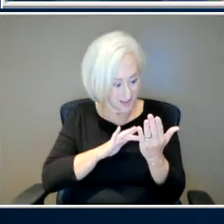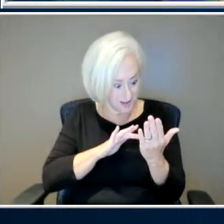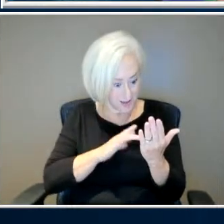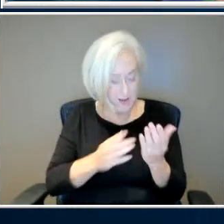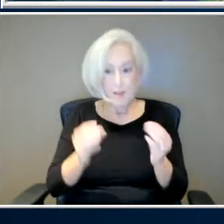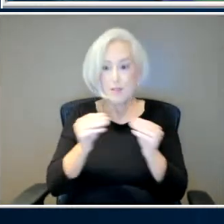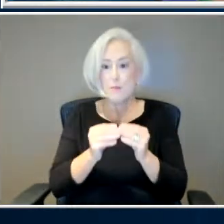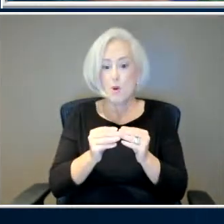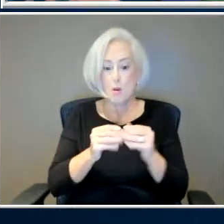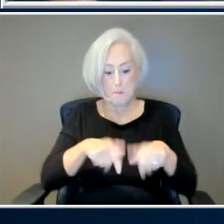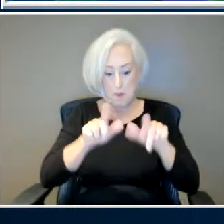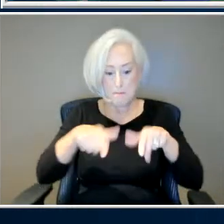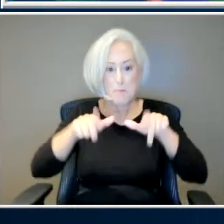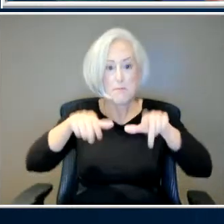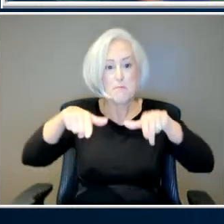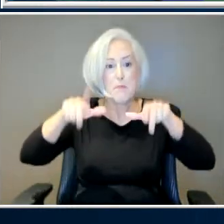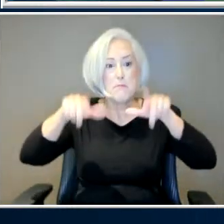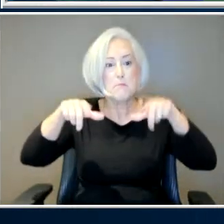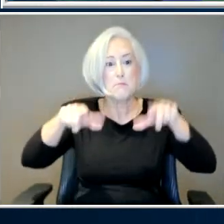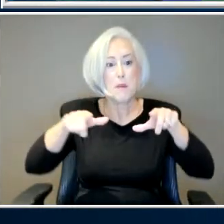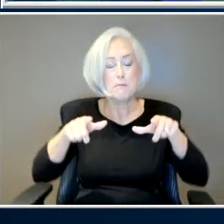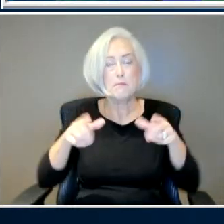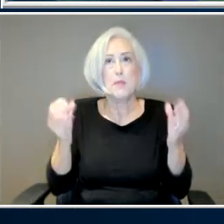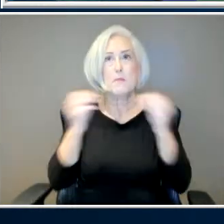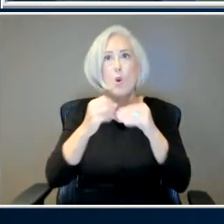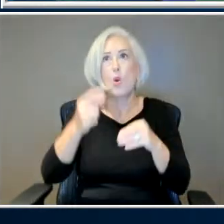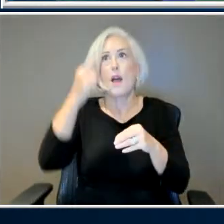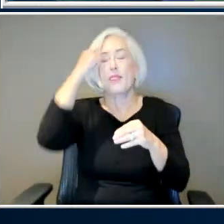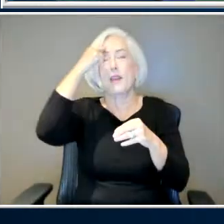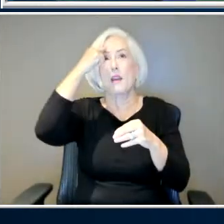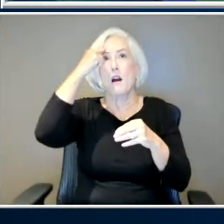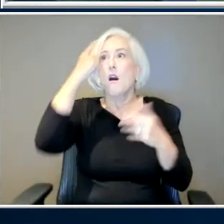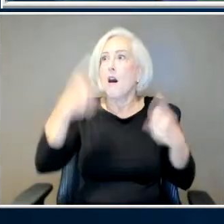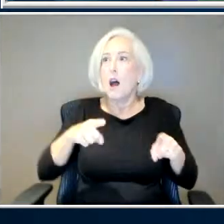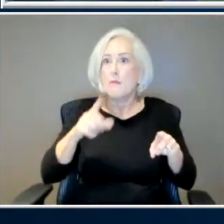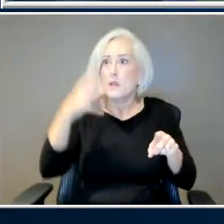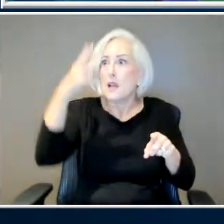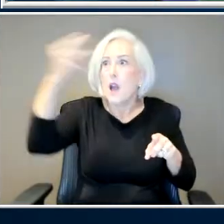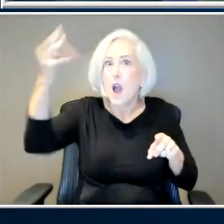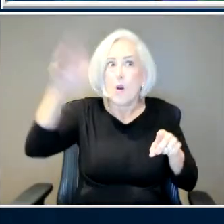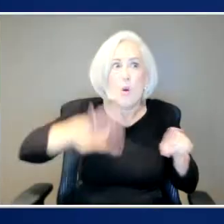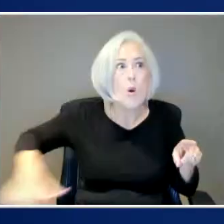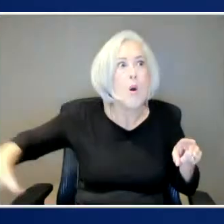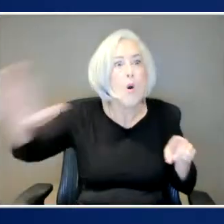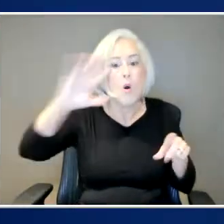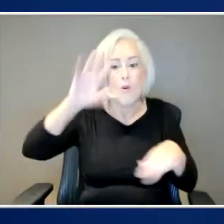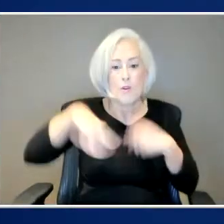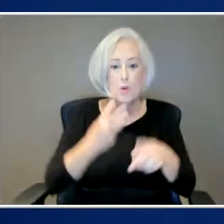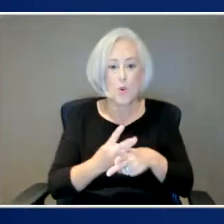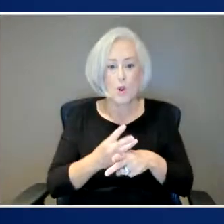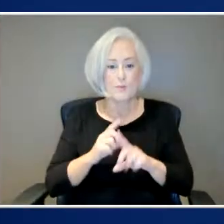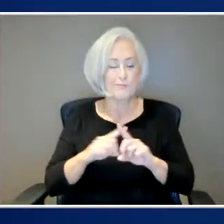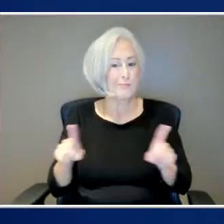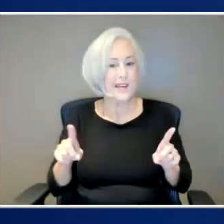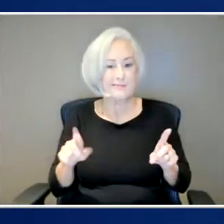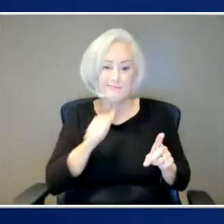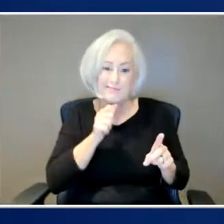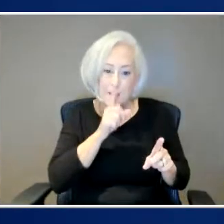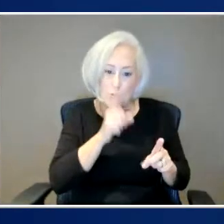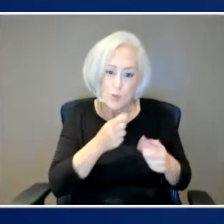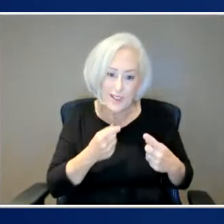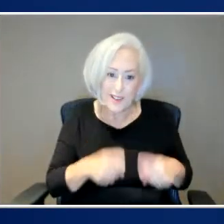world. But then I step outside and it's not happening outside my front door. Yeah, welcome to the algorithm. That's where